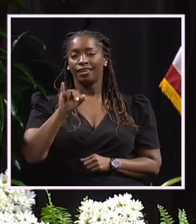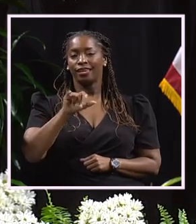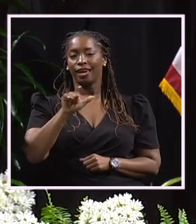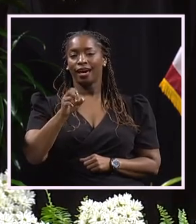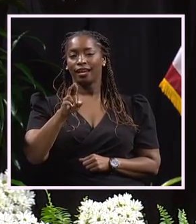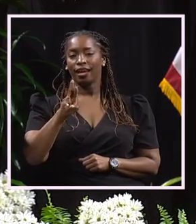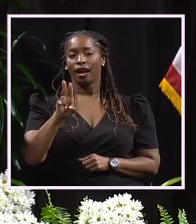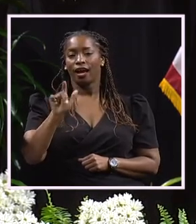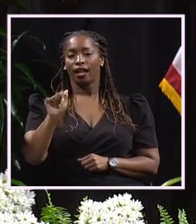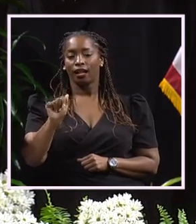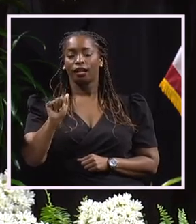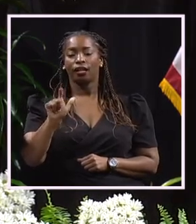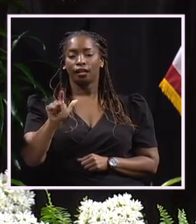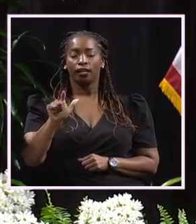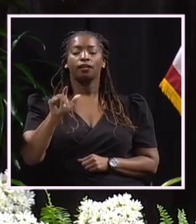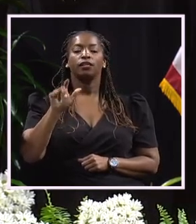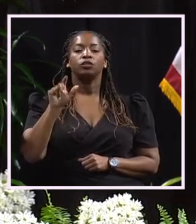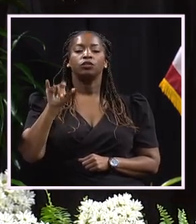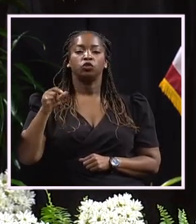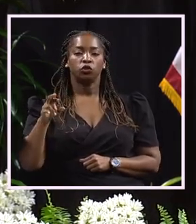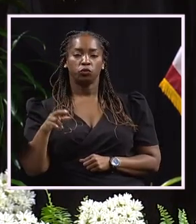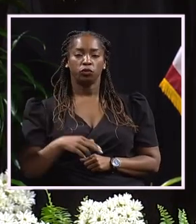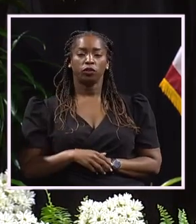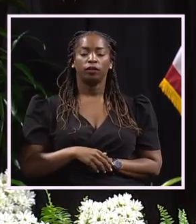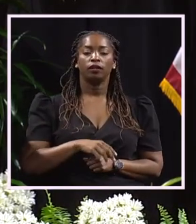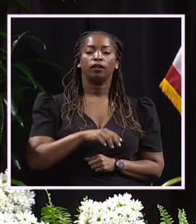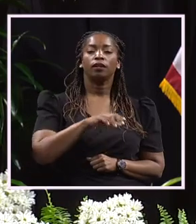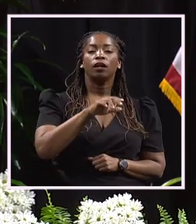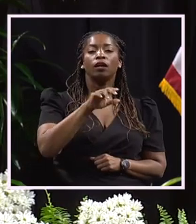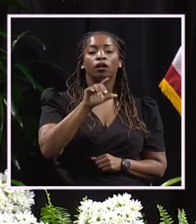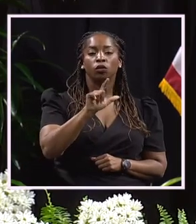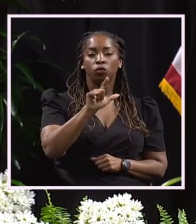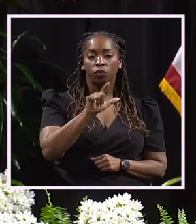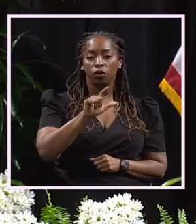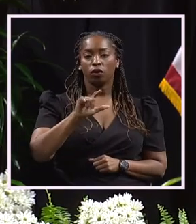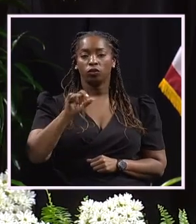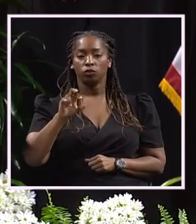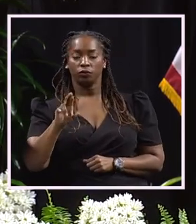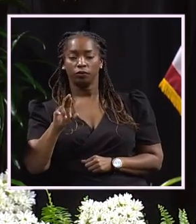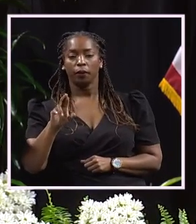Ruben J. Mendiola, magna cum laude.